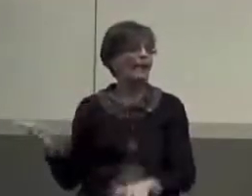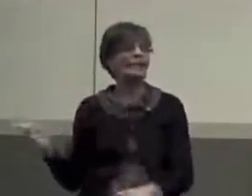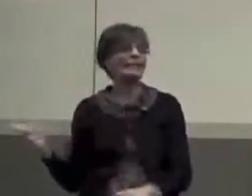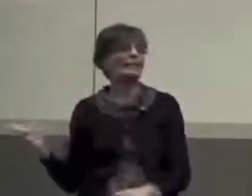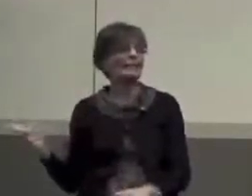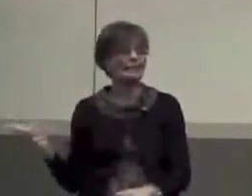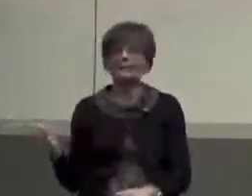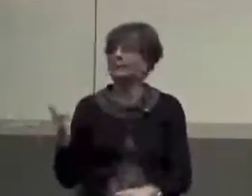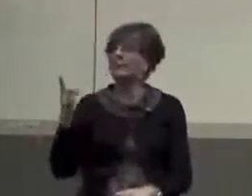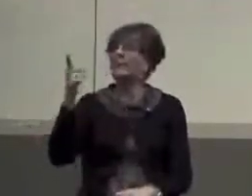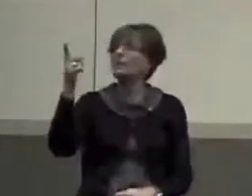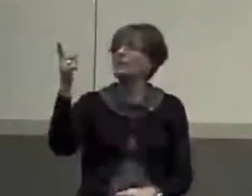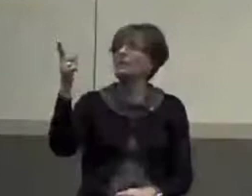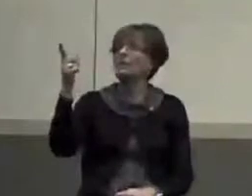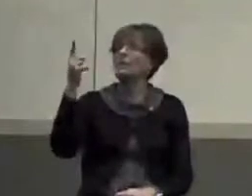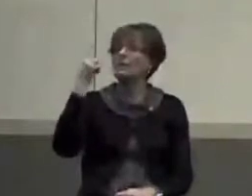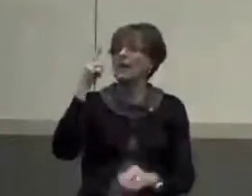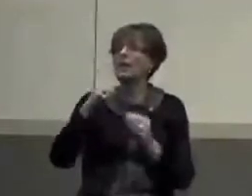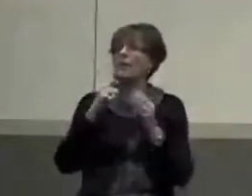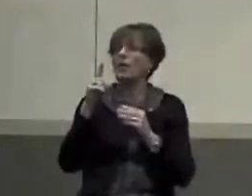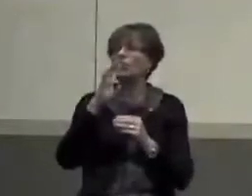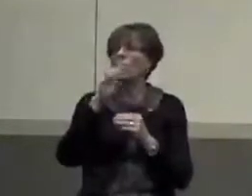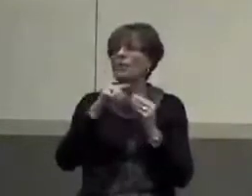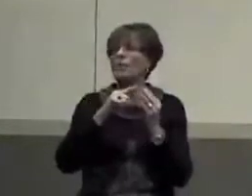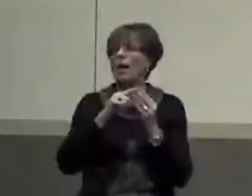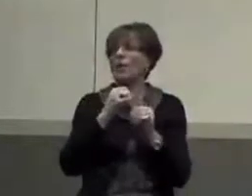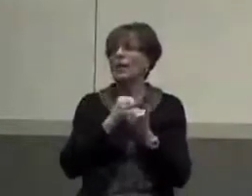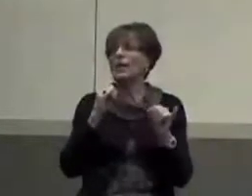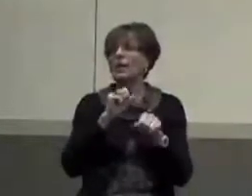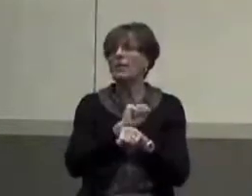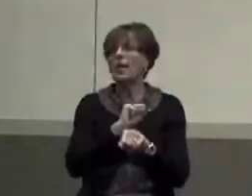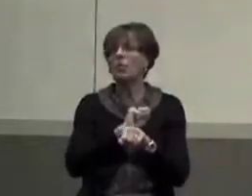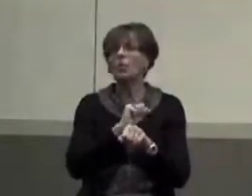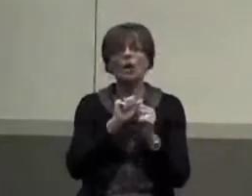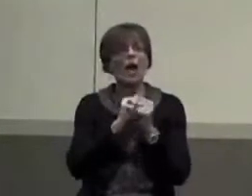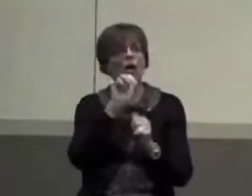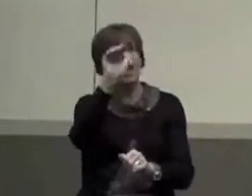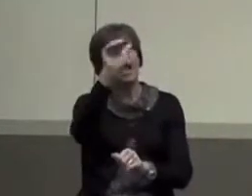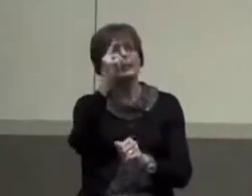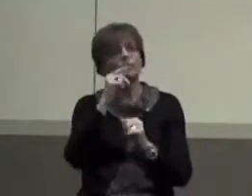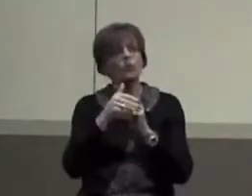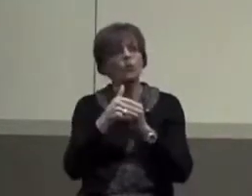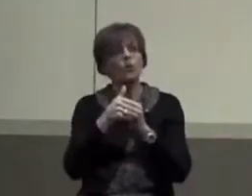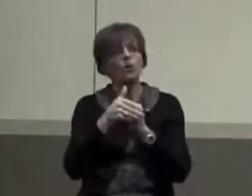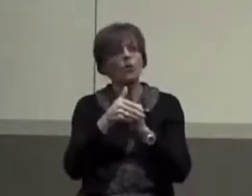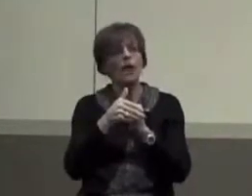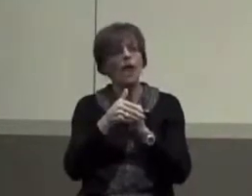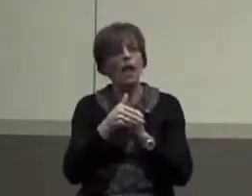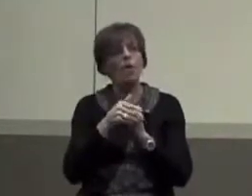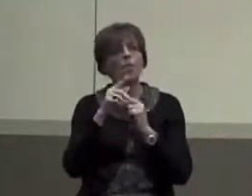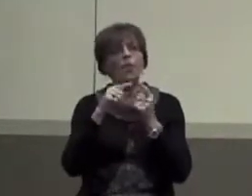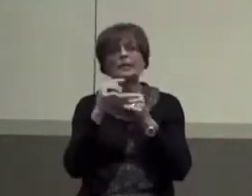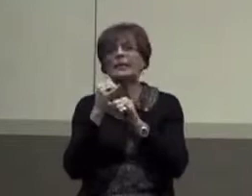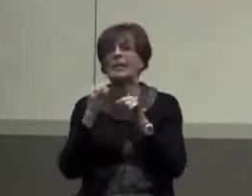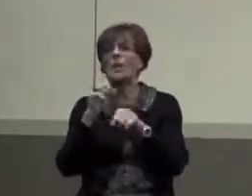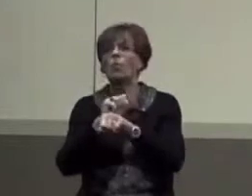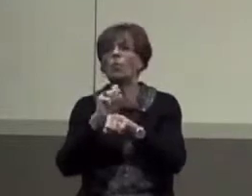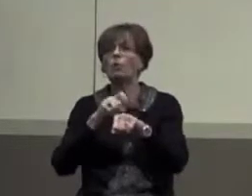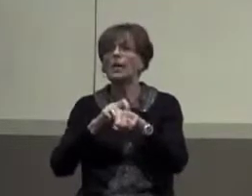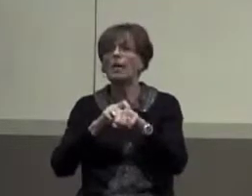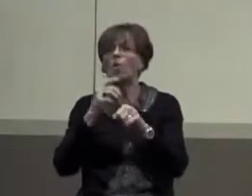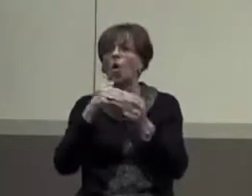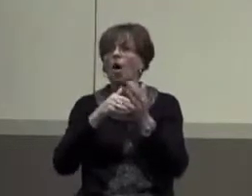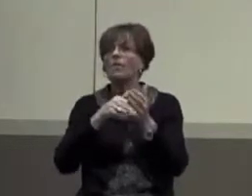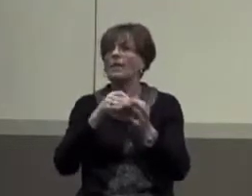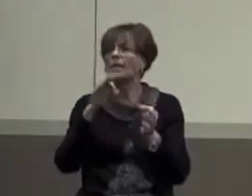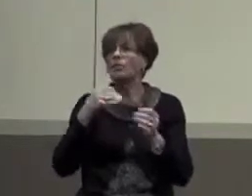I was thinking about, you were talking for the independent work, how to ask for help when it is independent work time, because then so often if you have 2 minutes